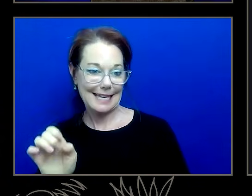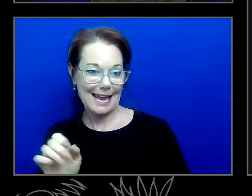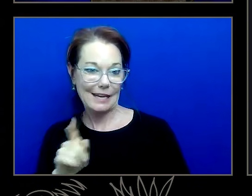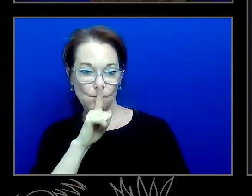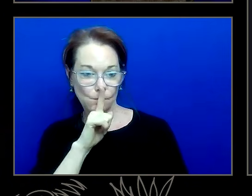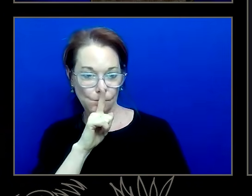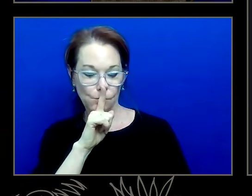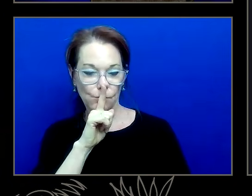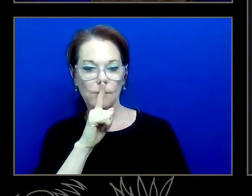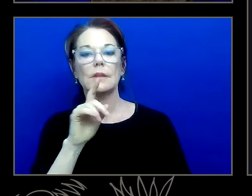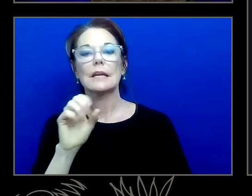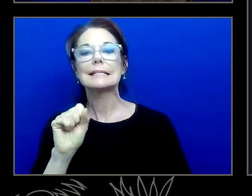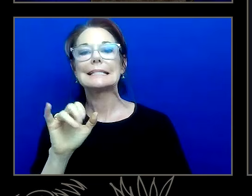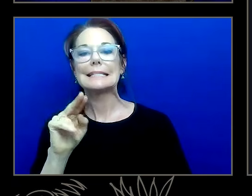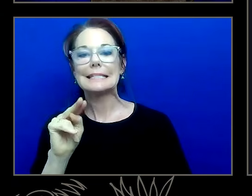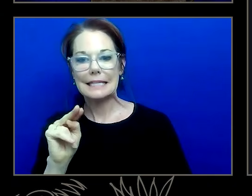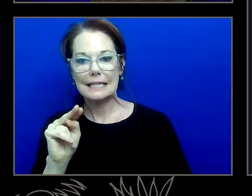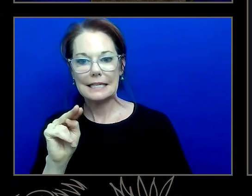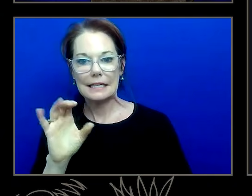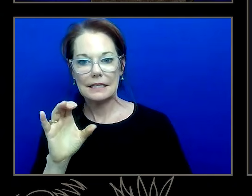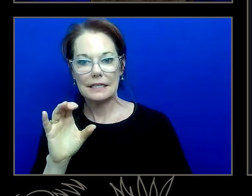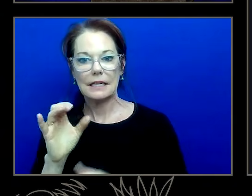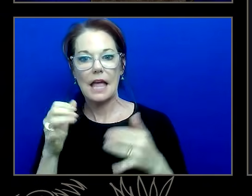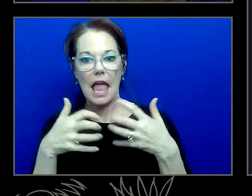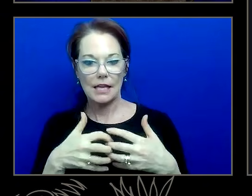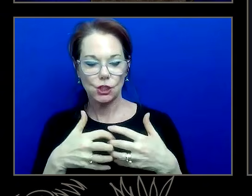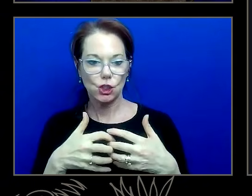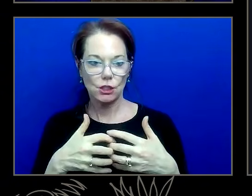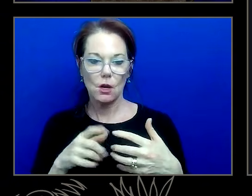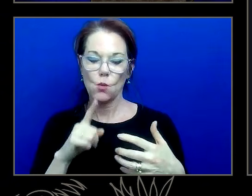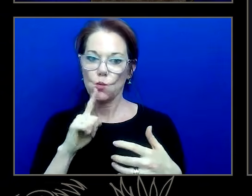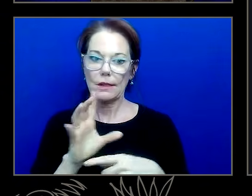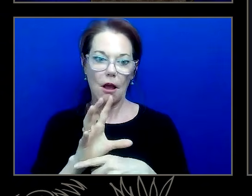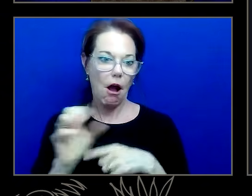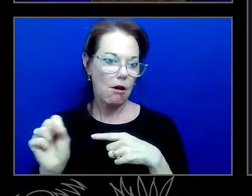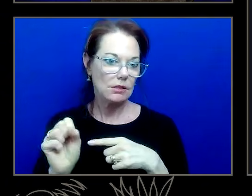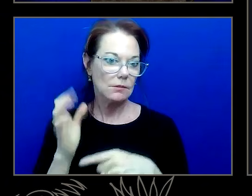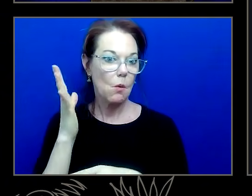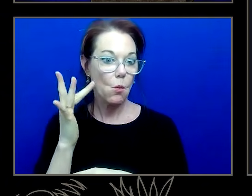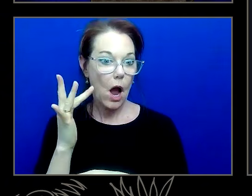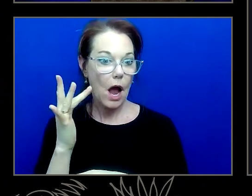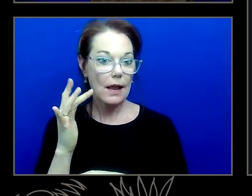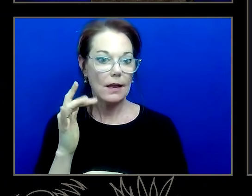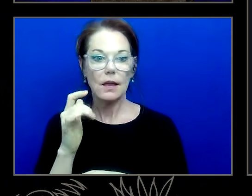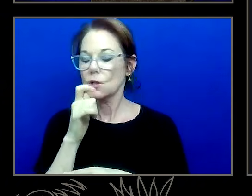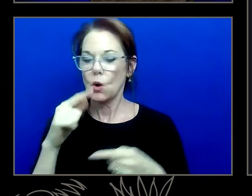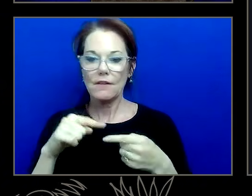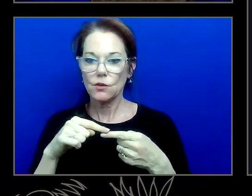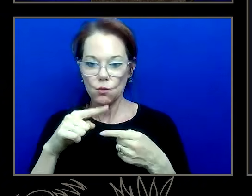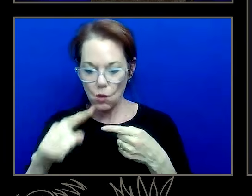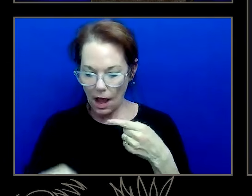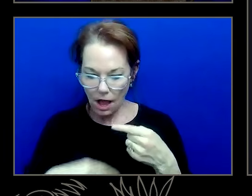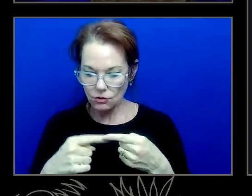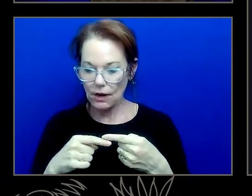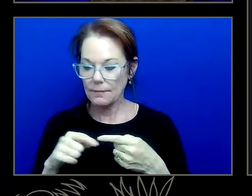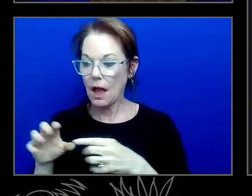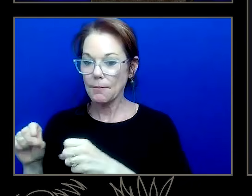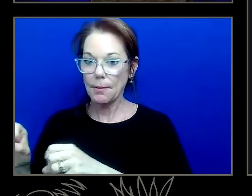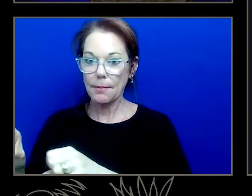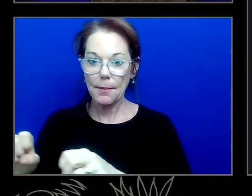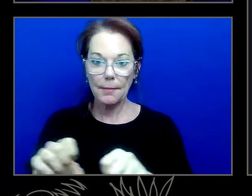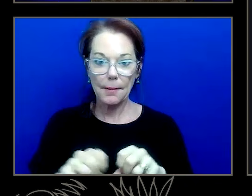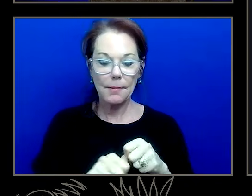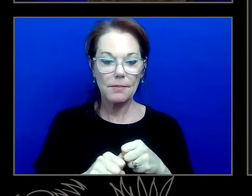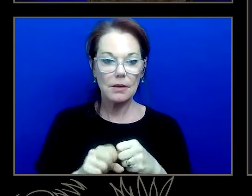sync engine. And sync engines are really awesome because instead of doing the round trip of fetching data, you